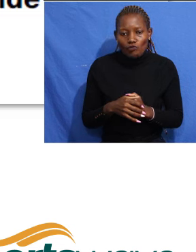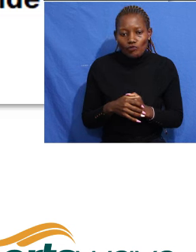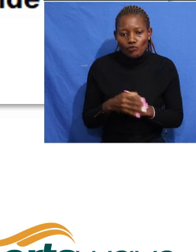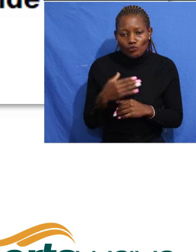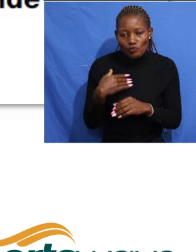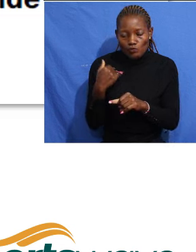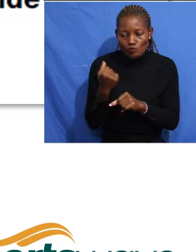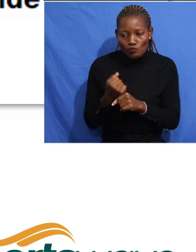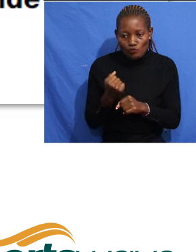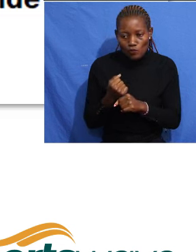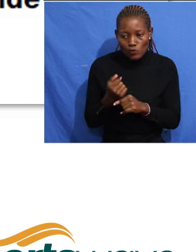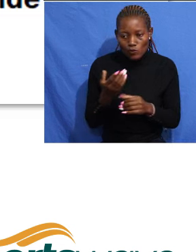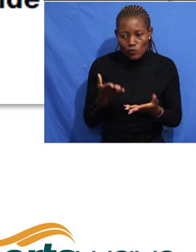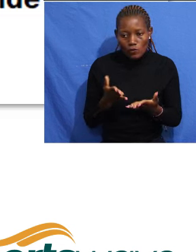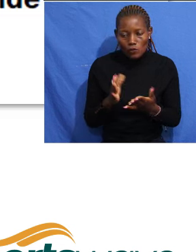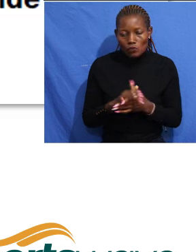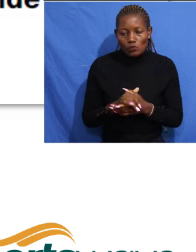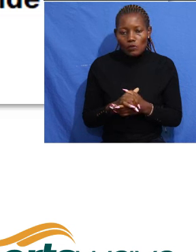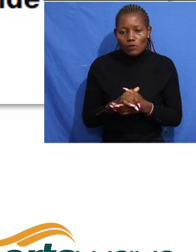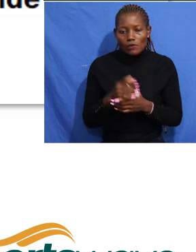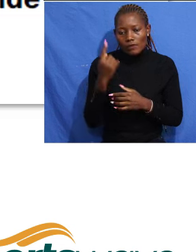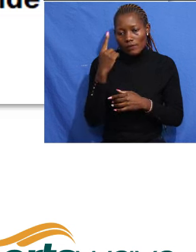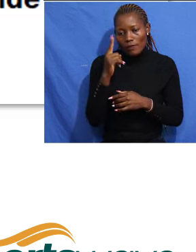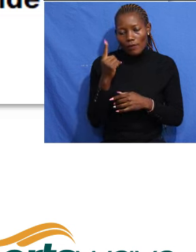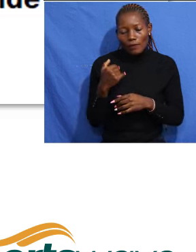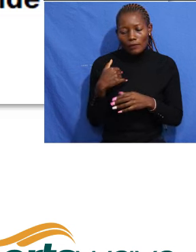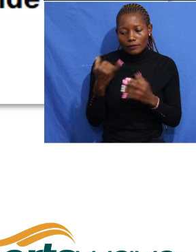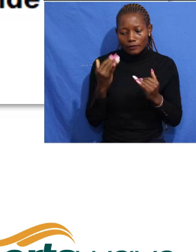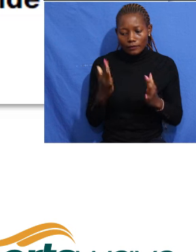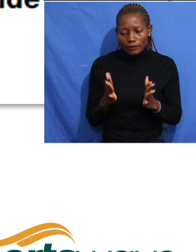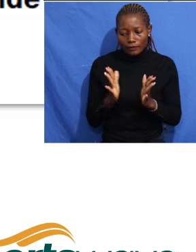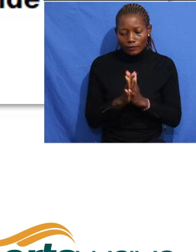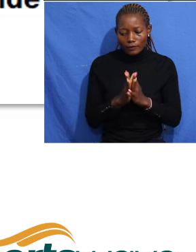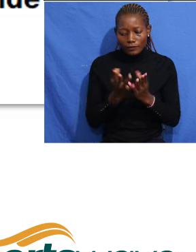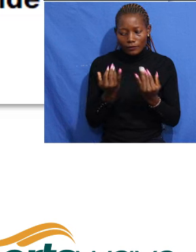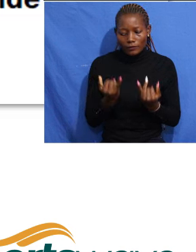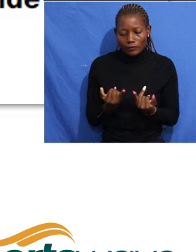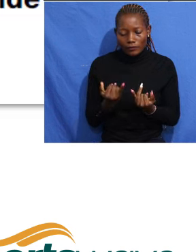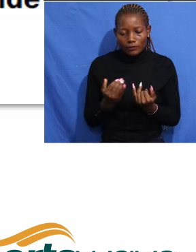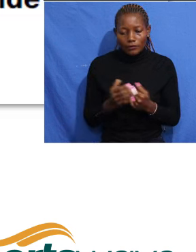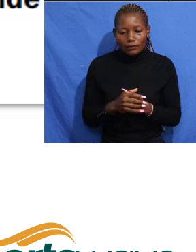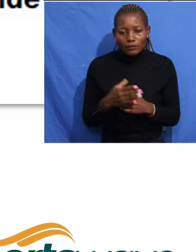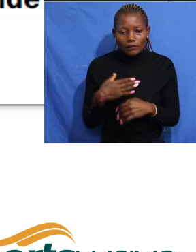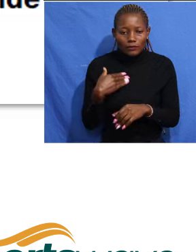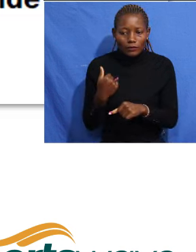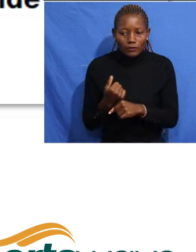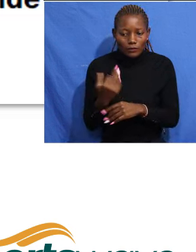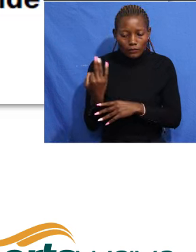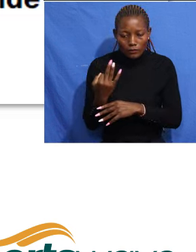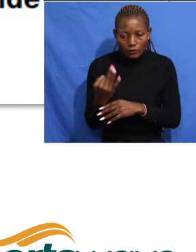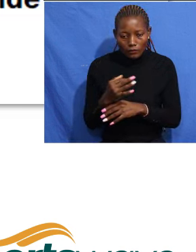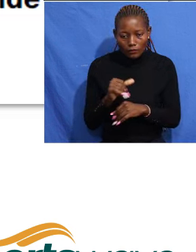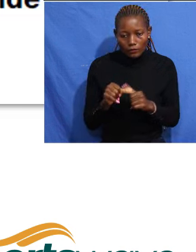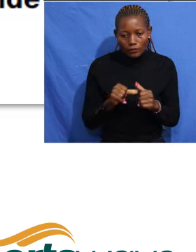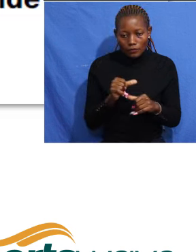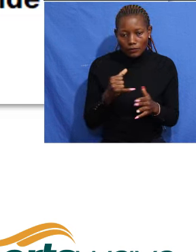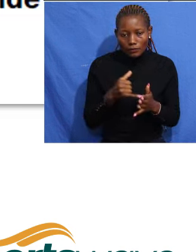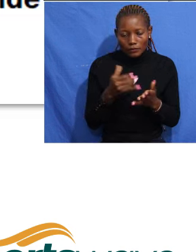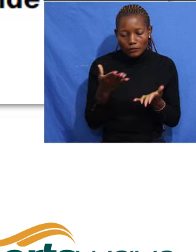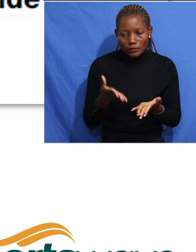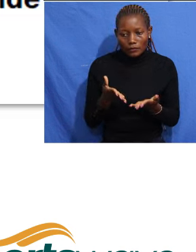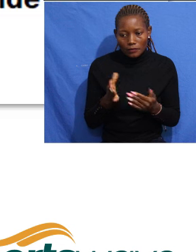this slides for my athletes, and now I do a presentation on the recovery